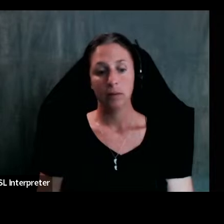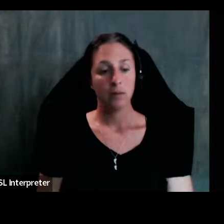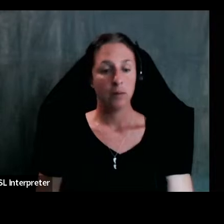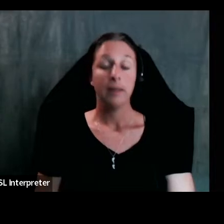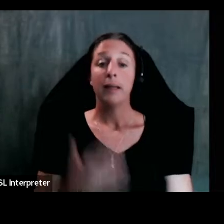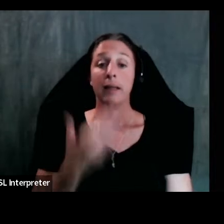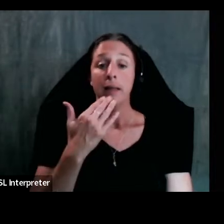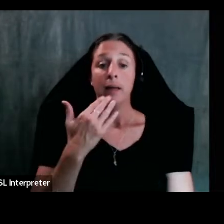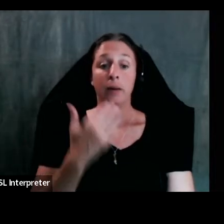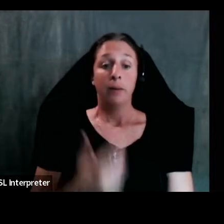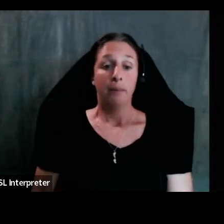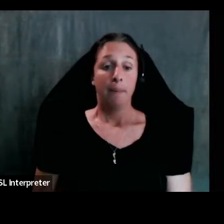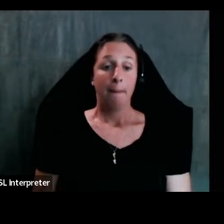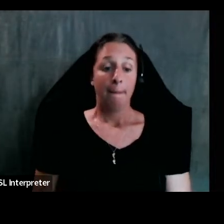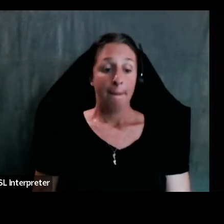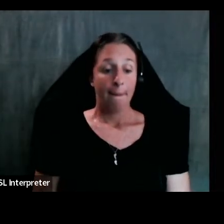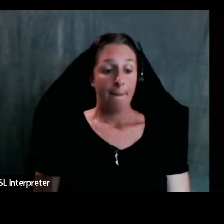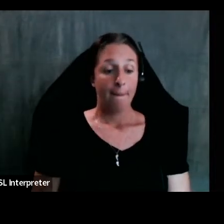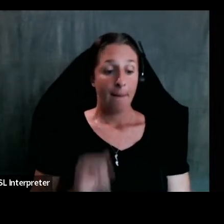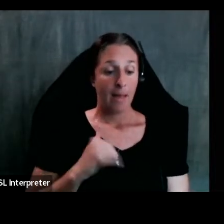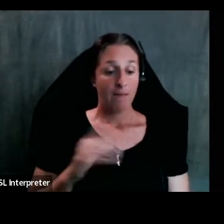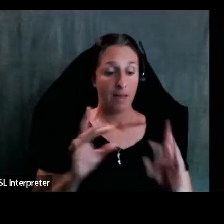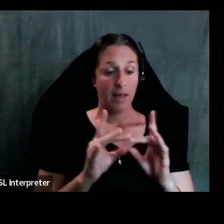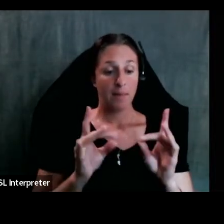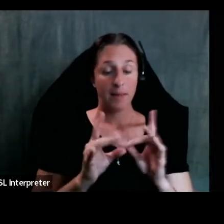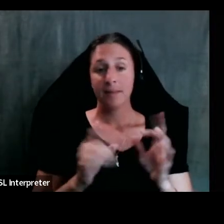Thank you. I have a comment. Okay.